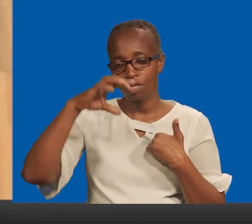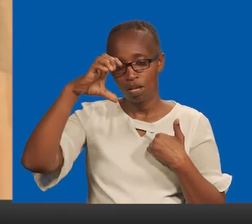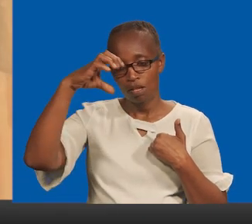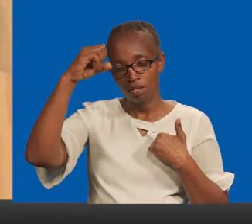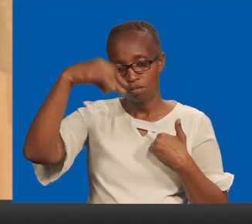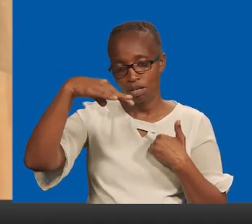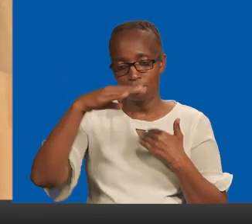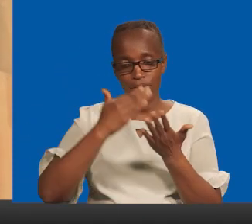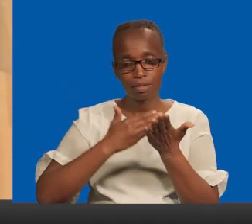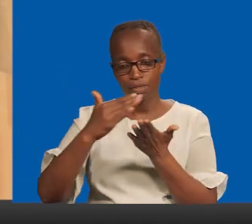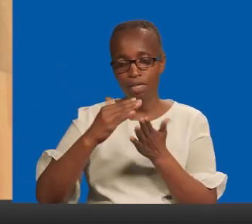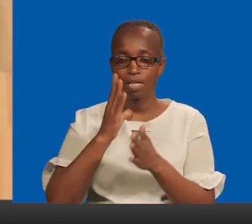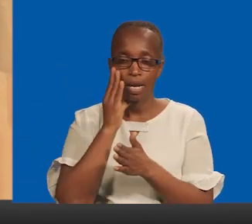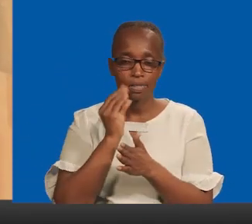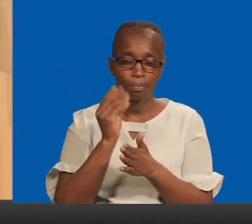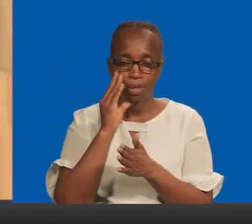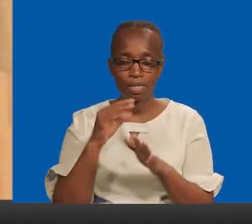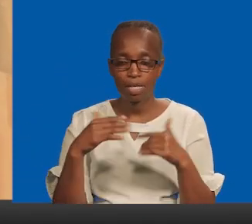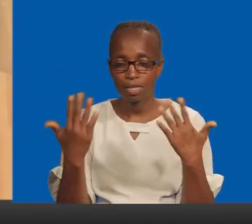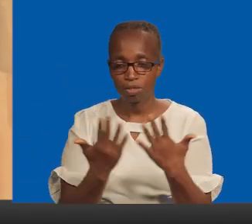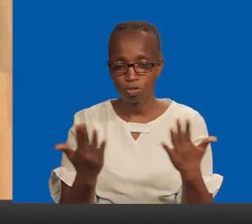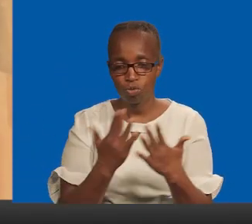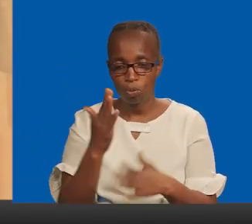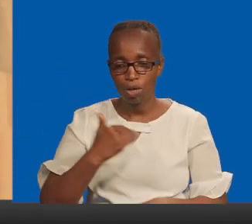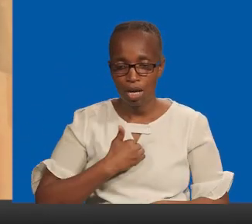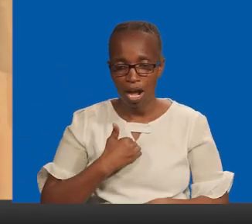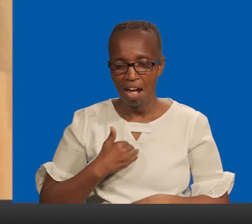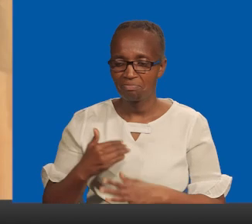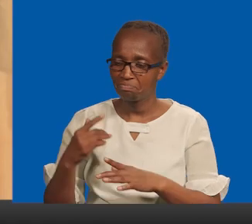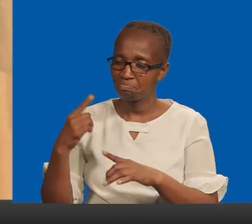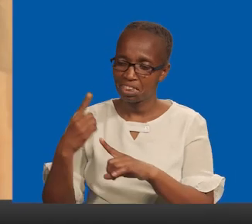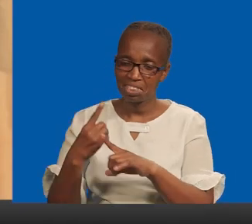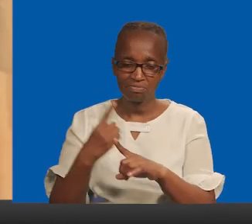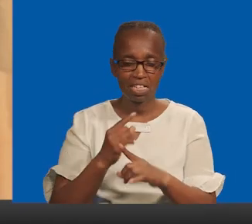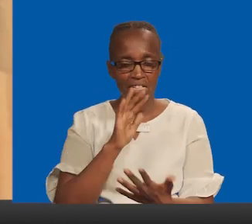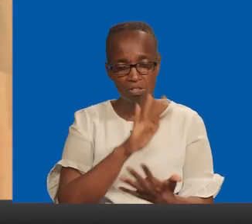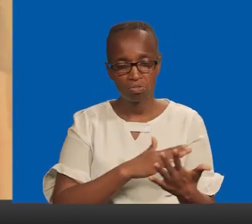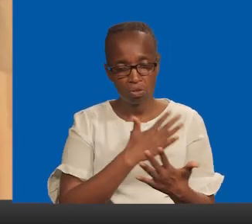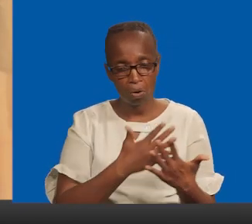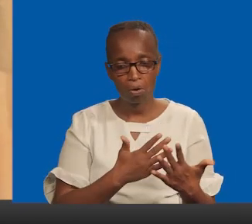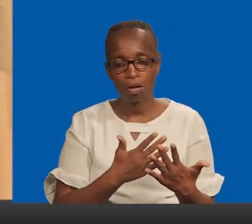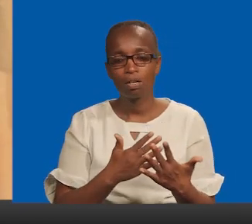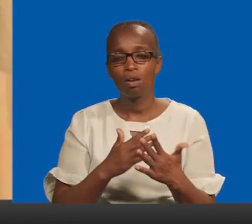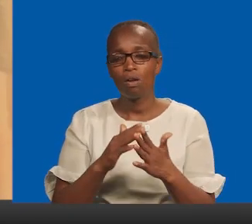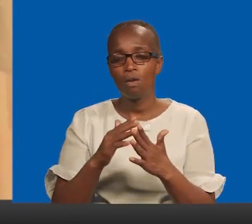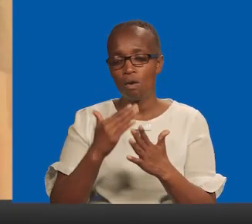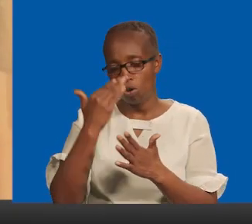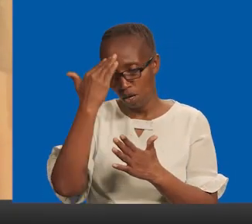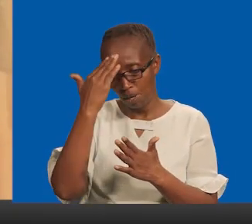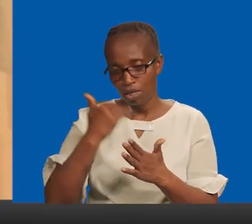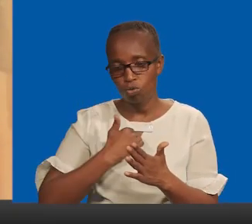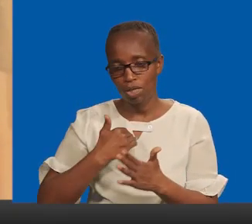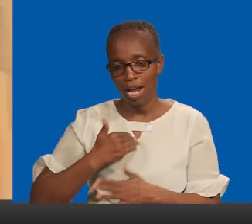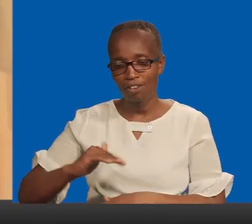Mwea National Reserve ambapo tutakuwa na country music. On Monday tutakuwa na clean up, town clean